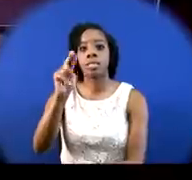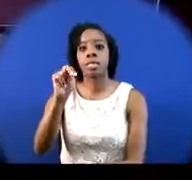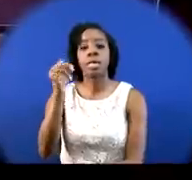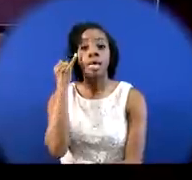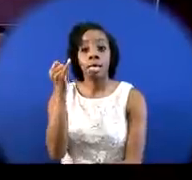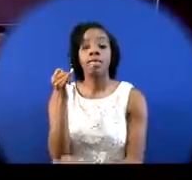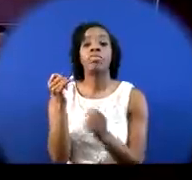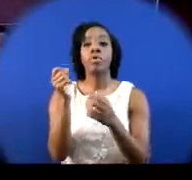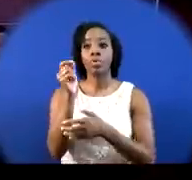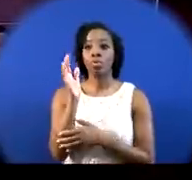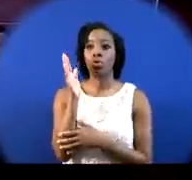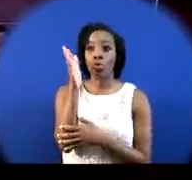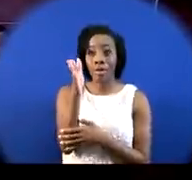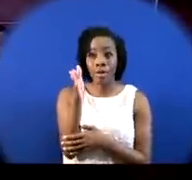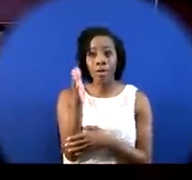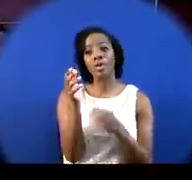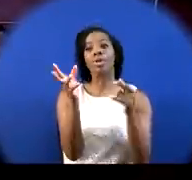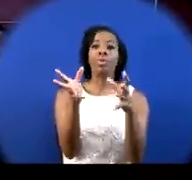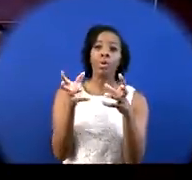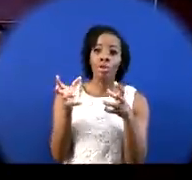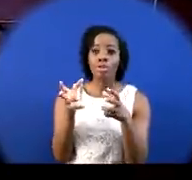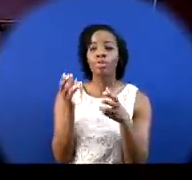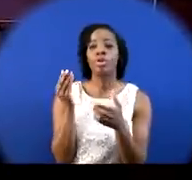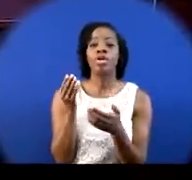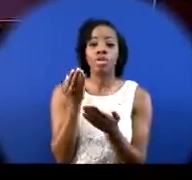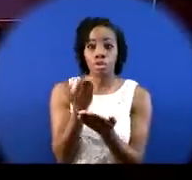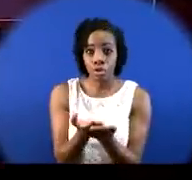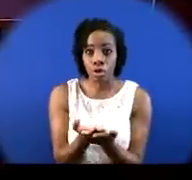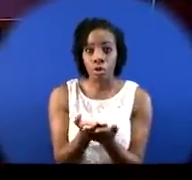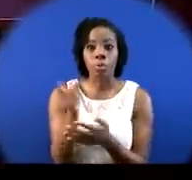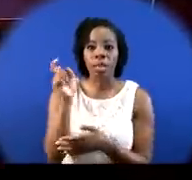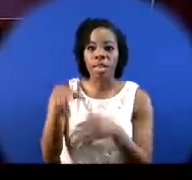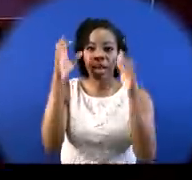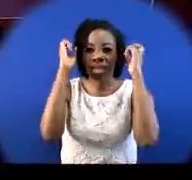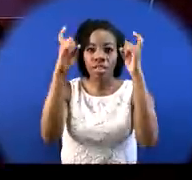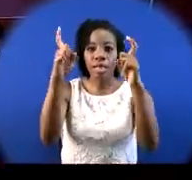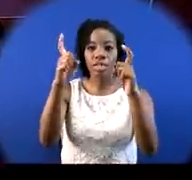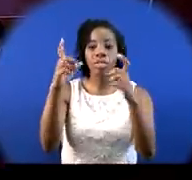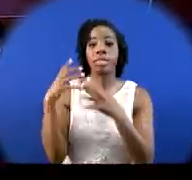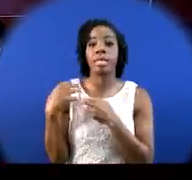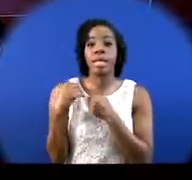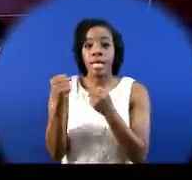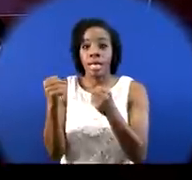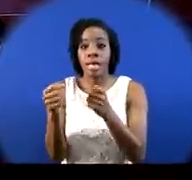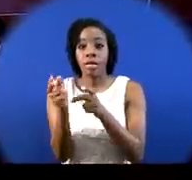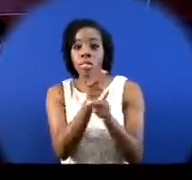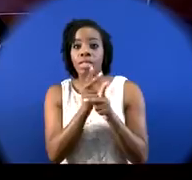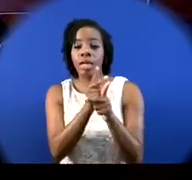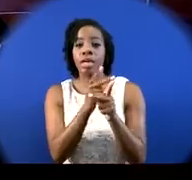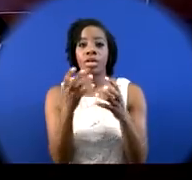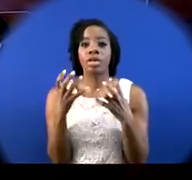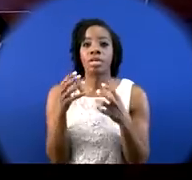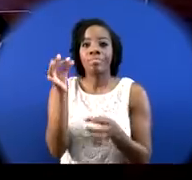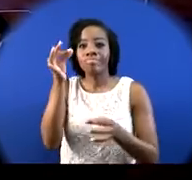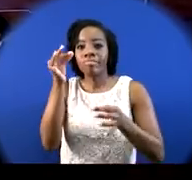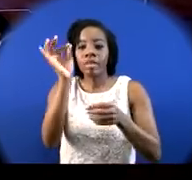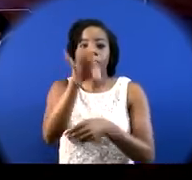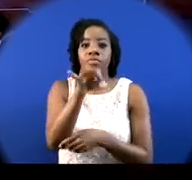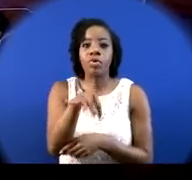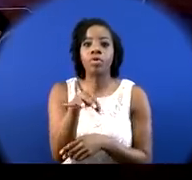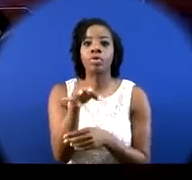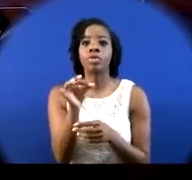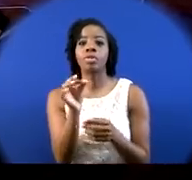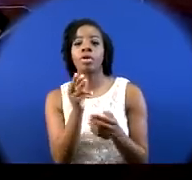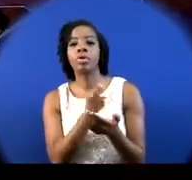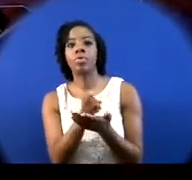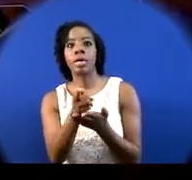you're willing to sign one of those letters to show that we need education reform, health care reform, voting rights reform, and criminal justice reform in